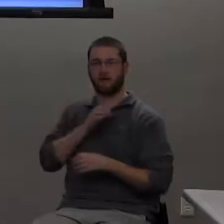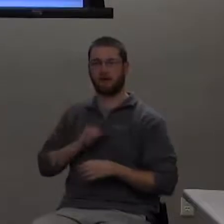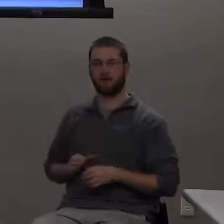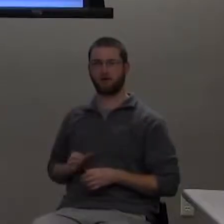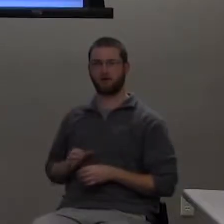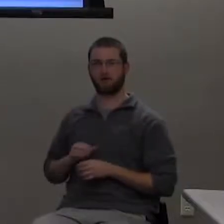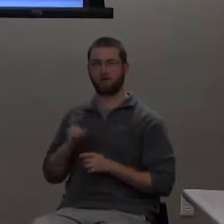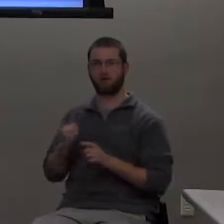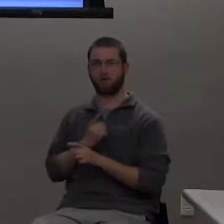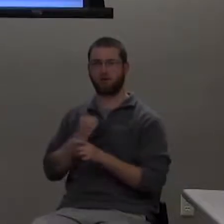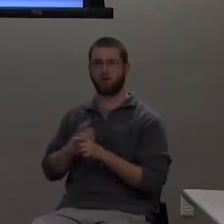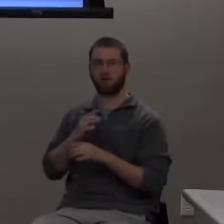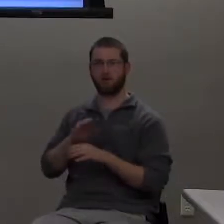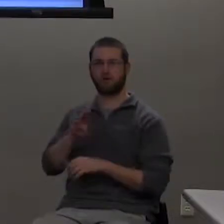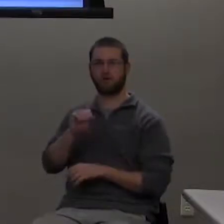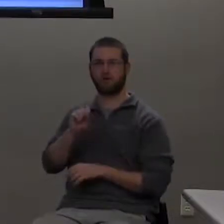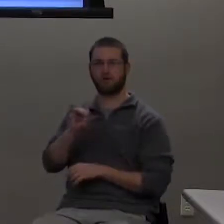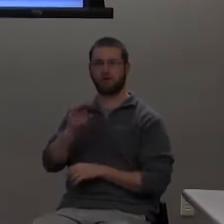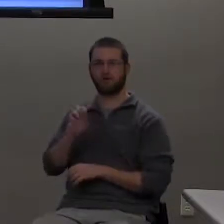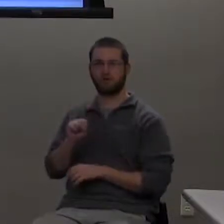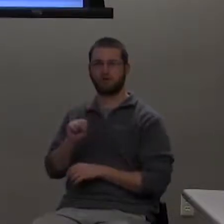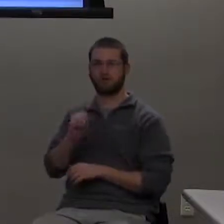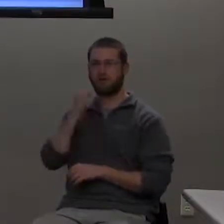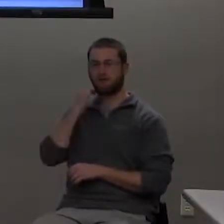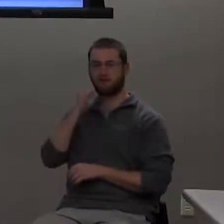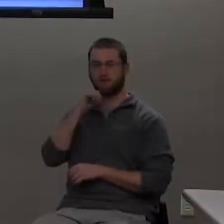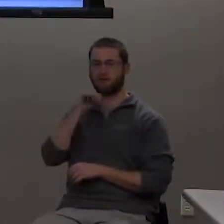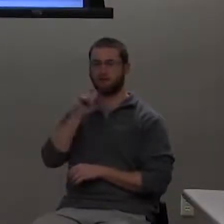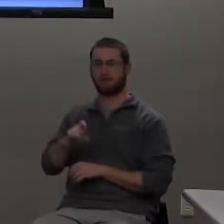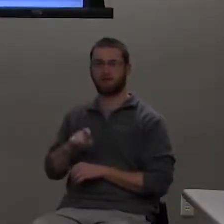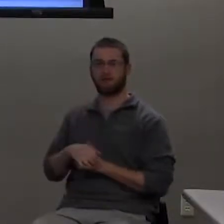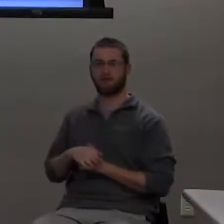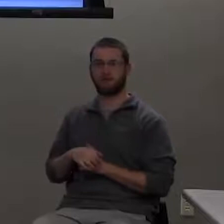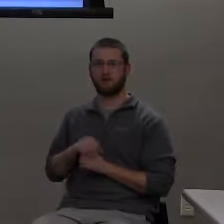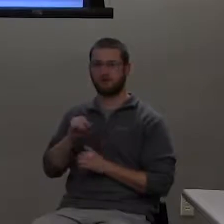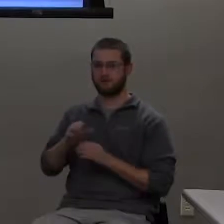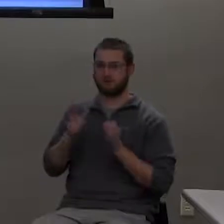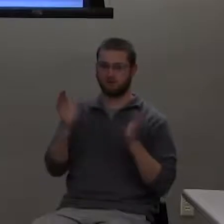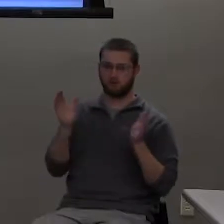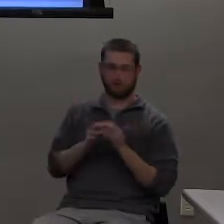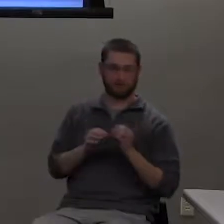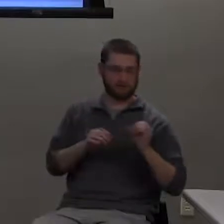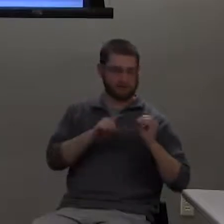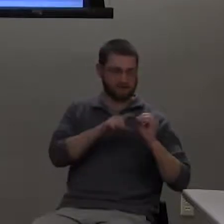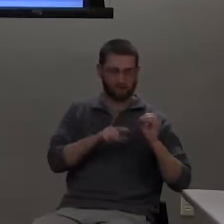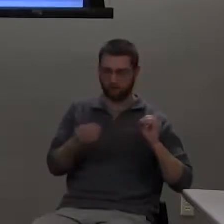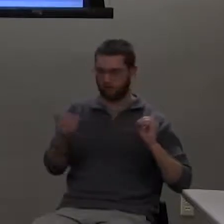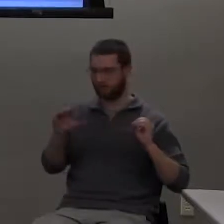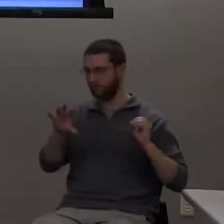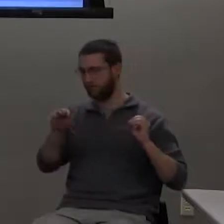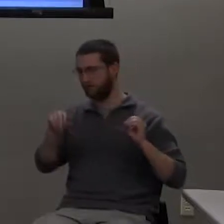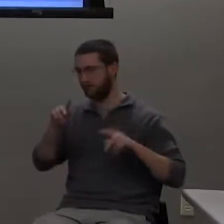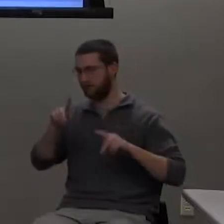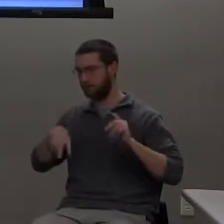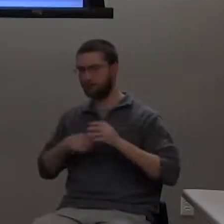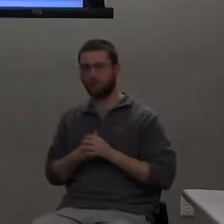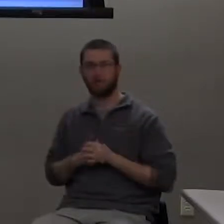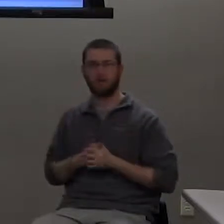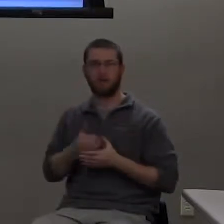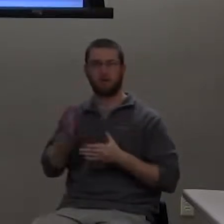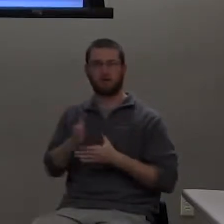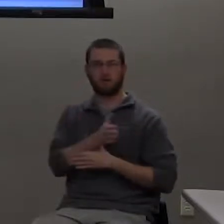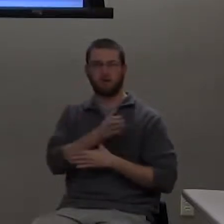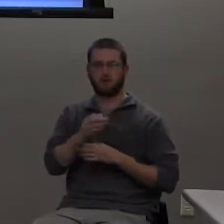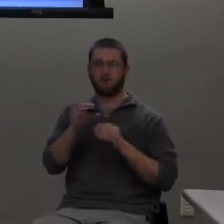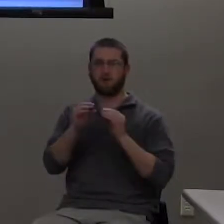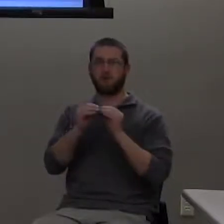basis have a lot of opportunity here. These are smaller, 0 to 50 people at most. I'd say you're probably gonna have much